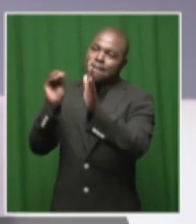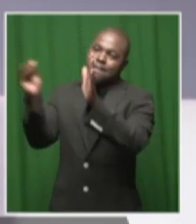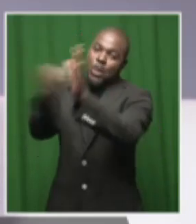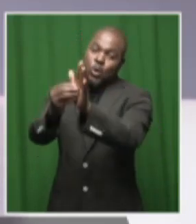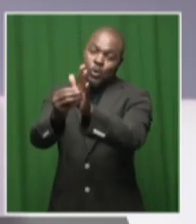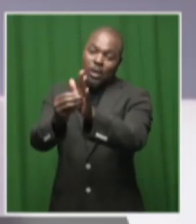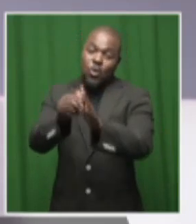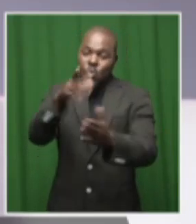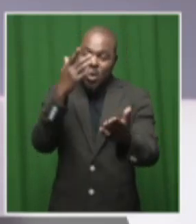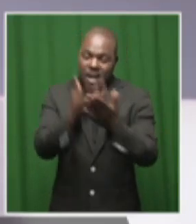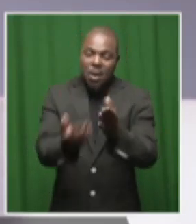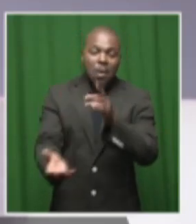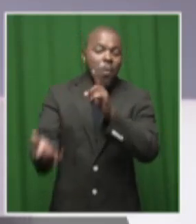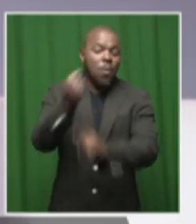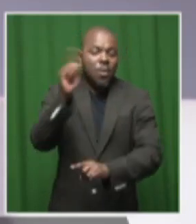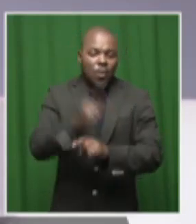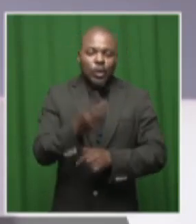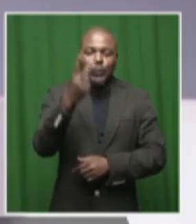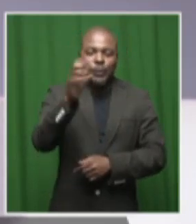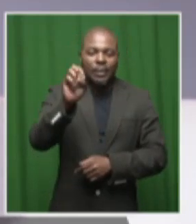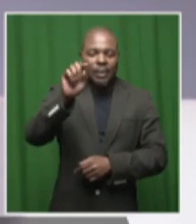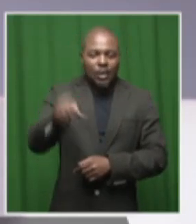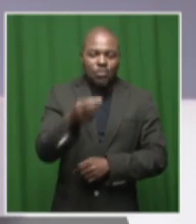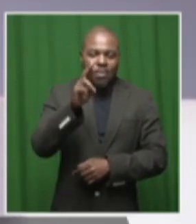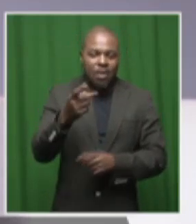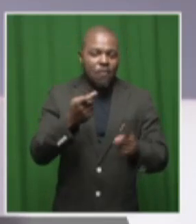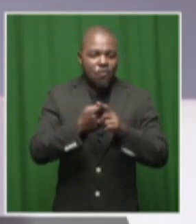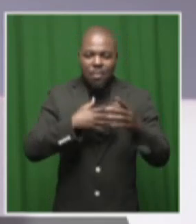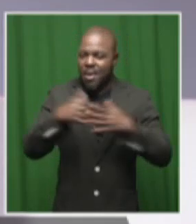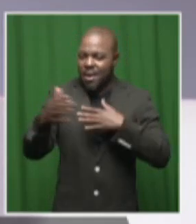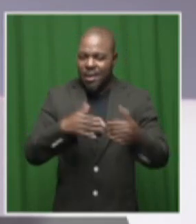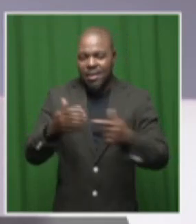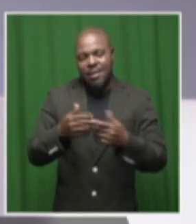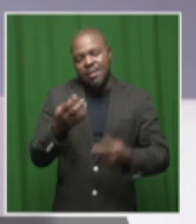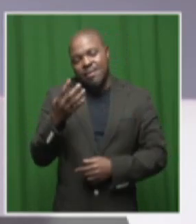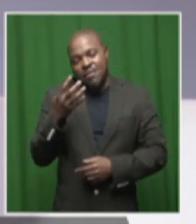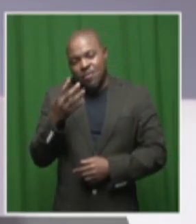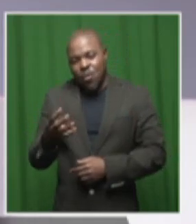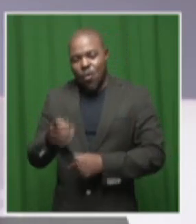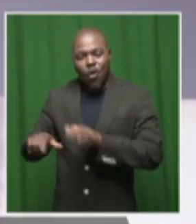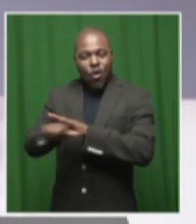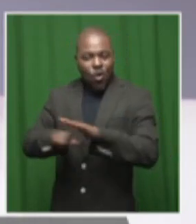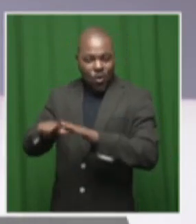to win 20,000 Rand from any of our 4 local designers that we're making with.